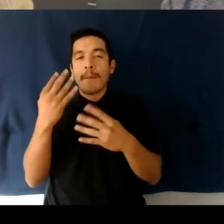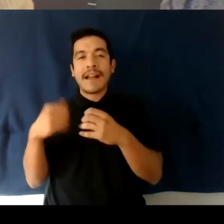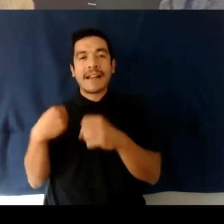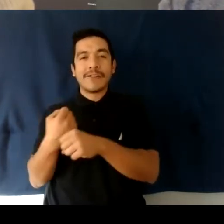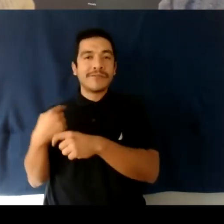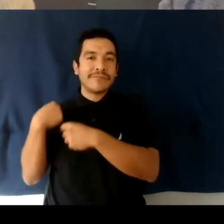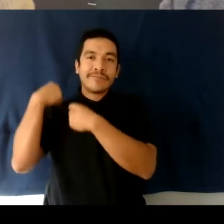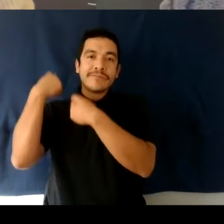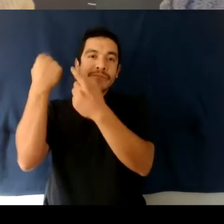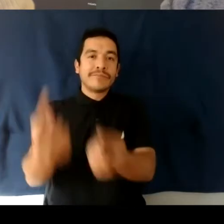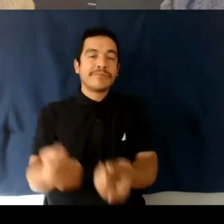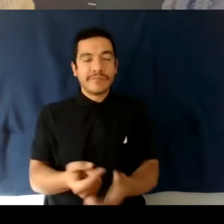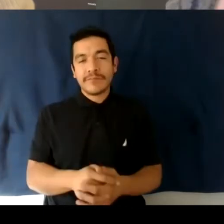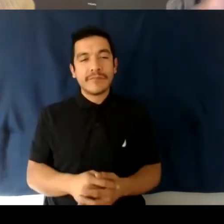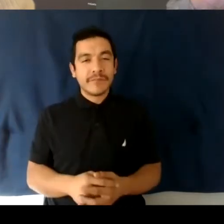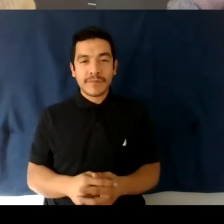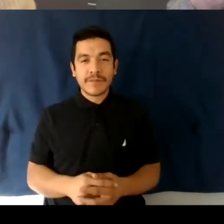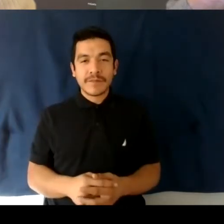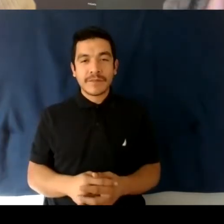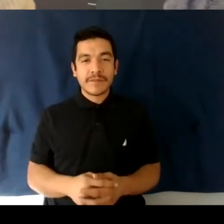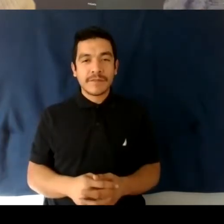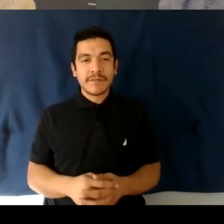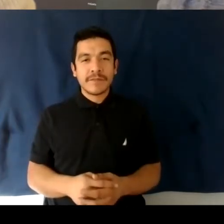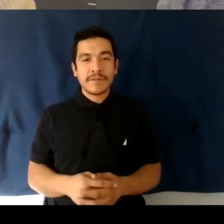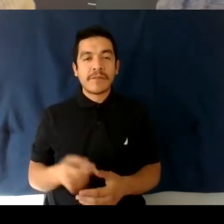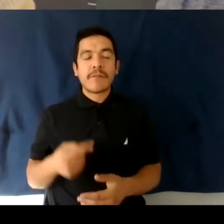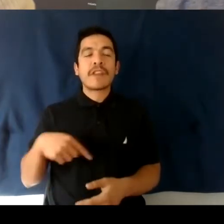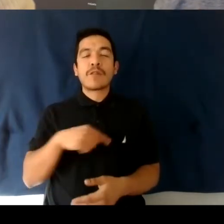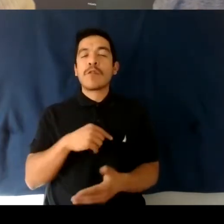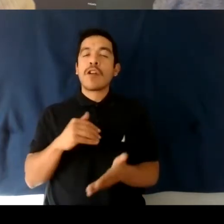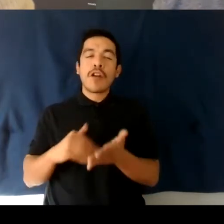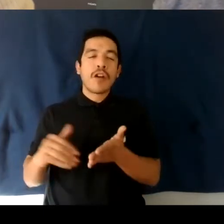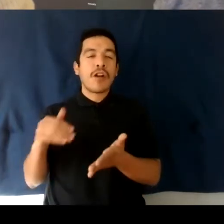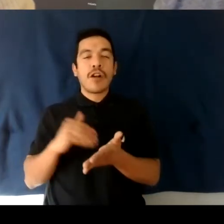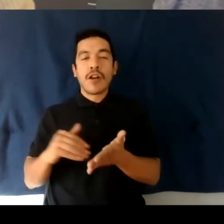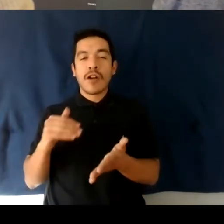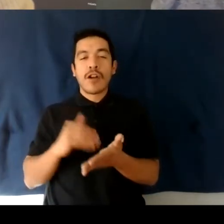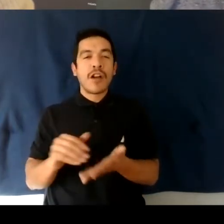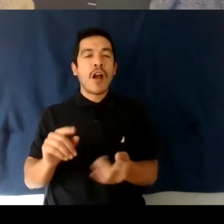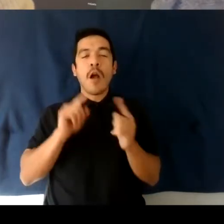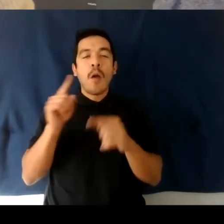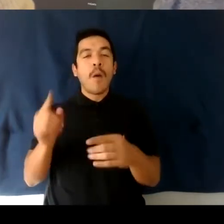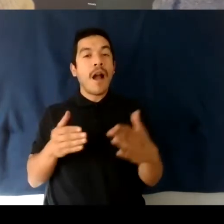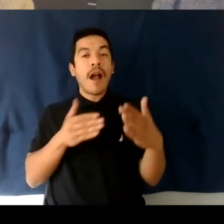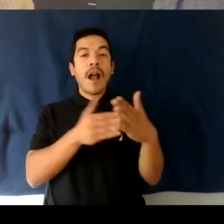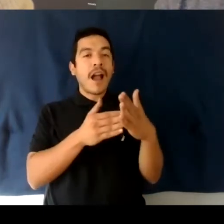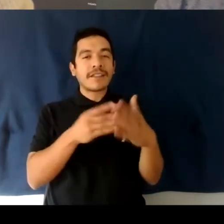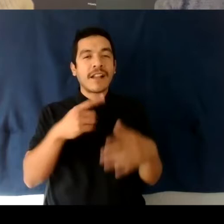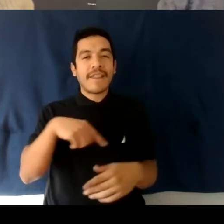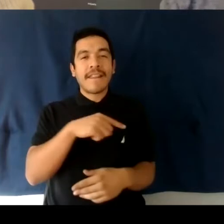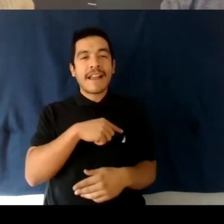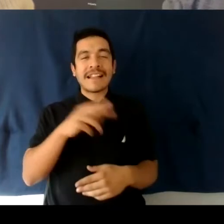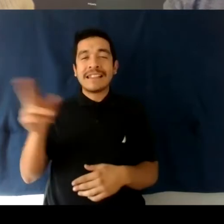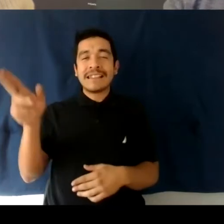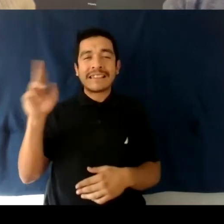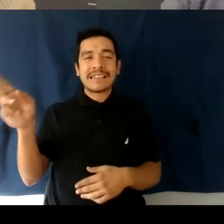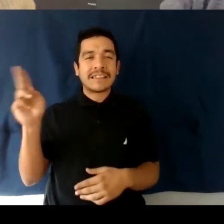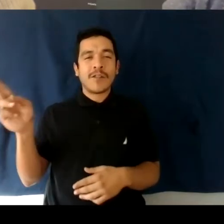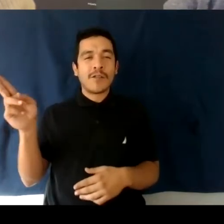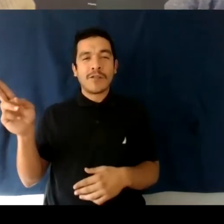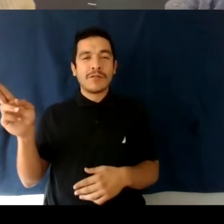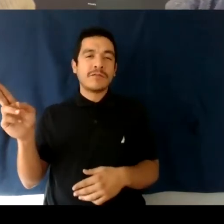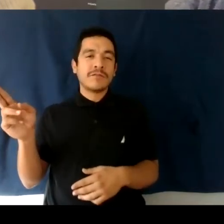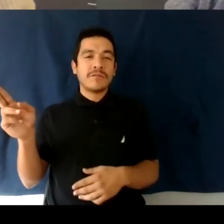and years. And so it's like we're constantly just going against like these yeah, historic, like